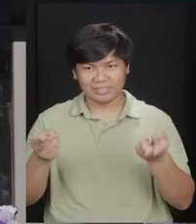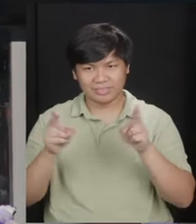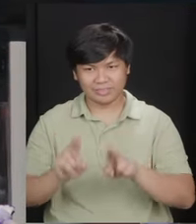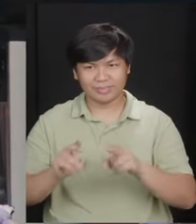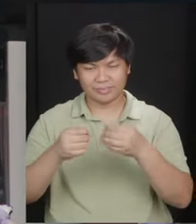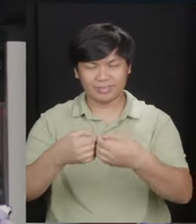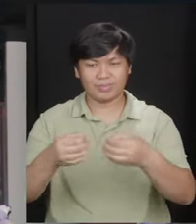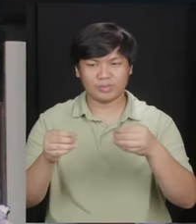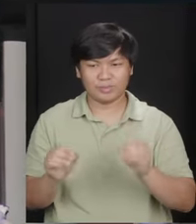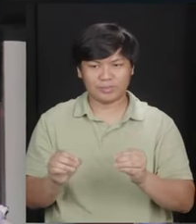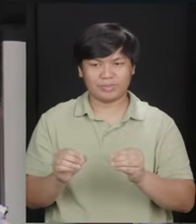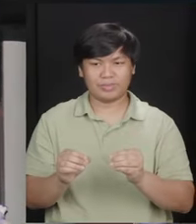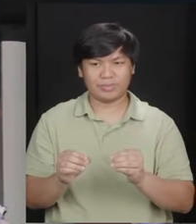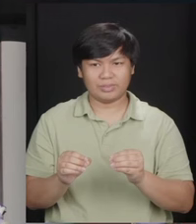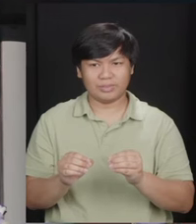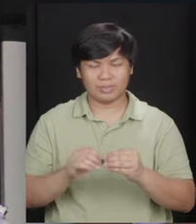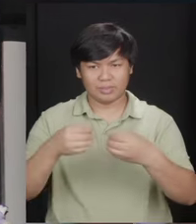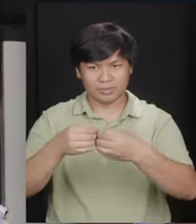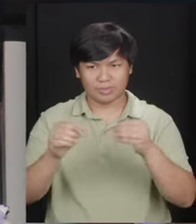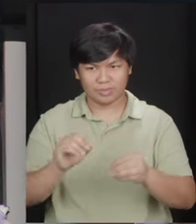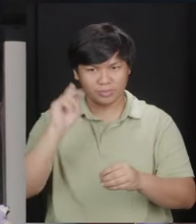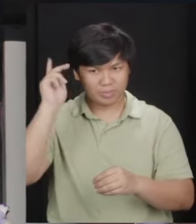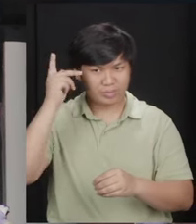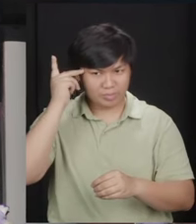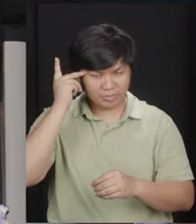offices, office politics.